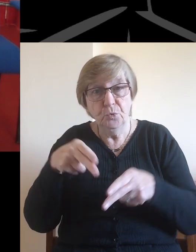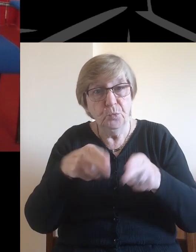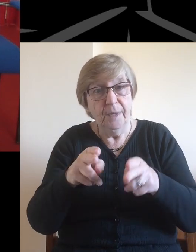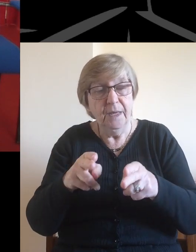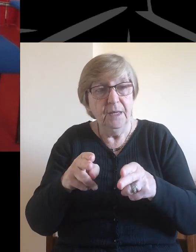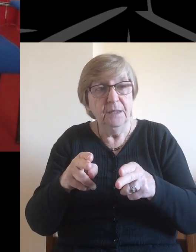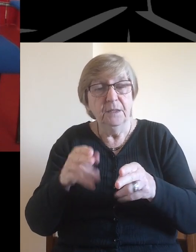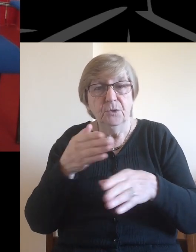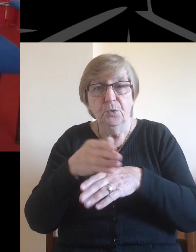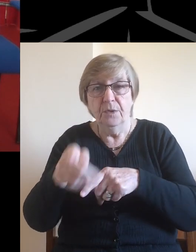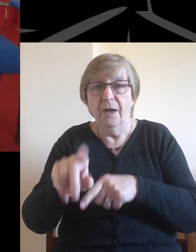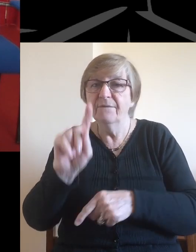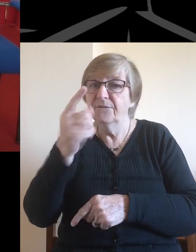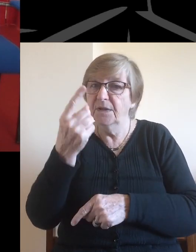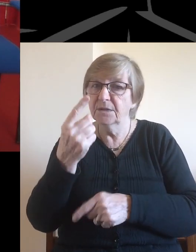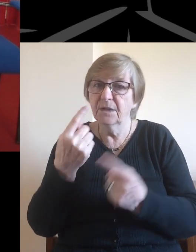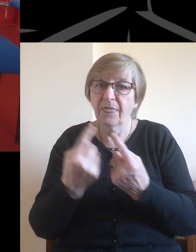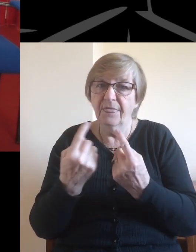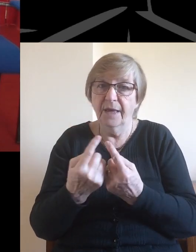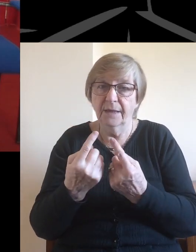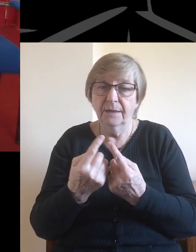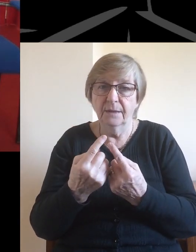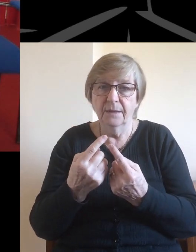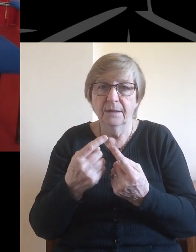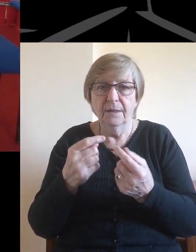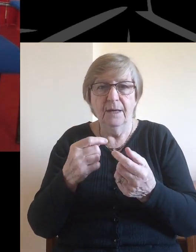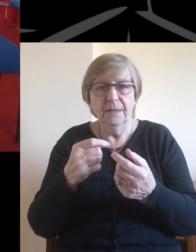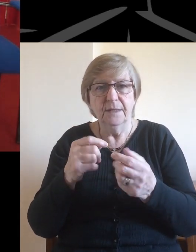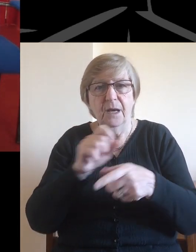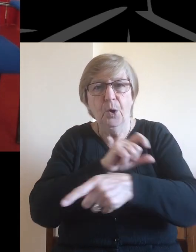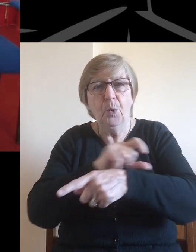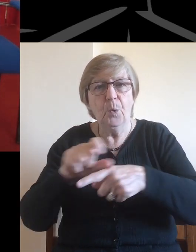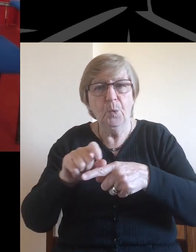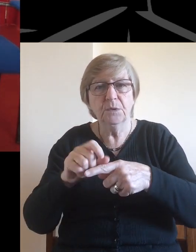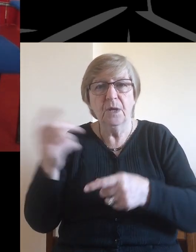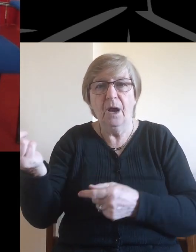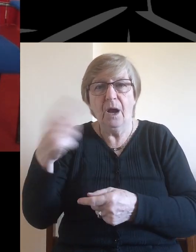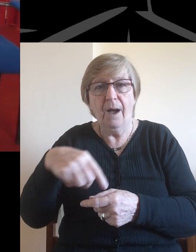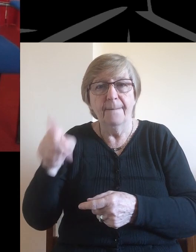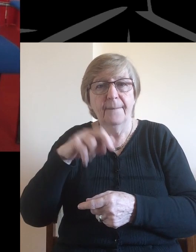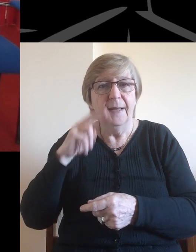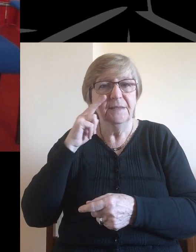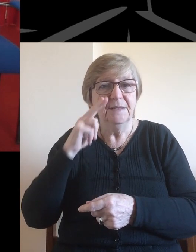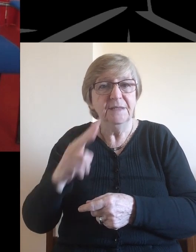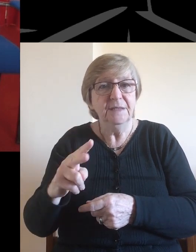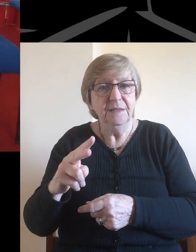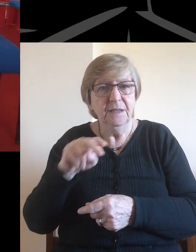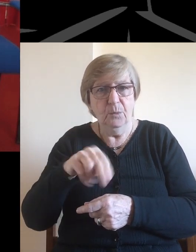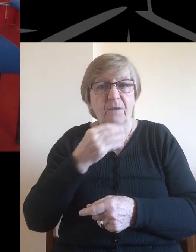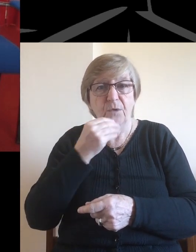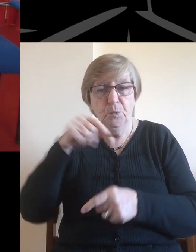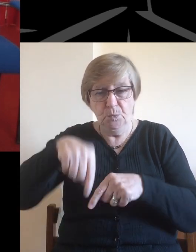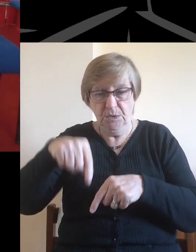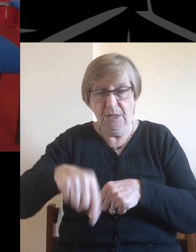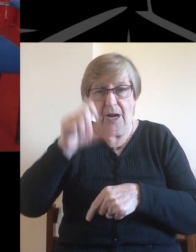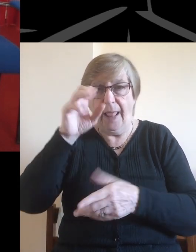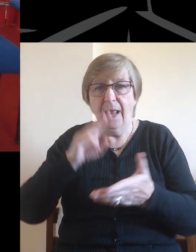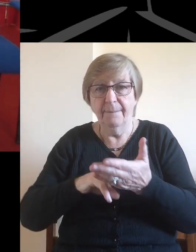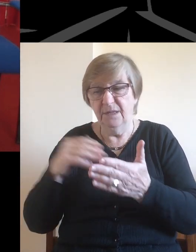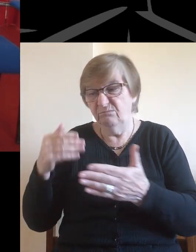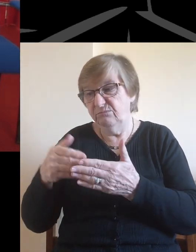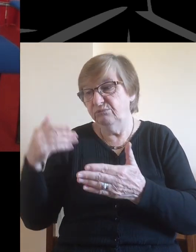I want to mention. The first of them, Come and See, is something that we've used here in Claremont for a number of years